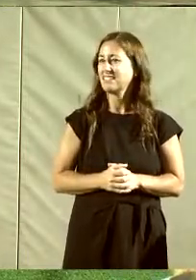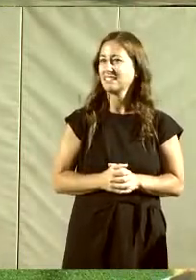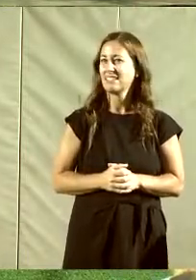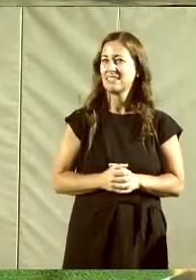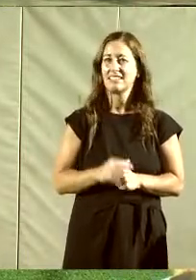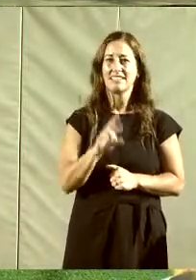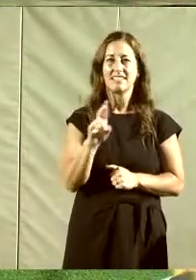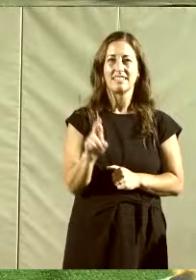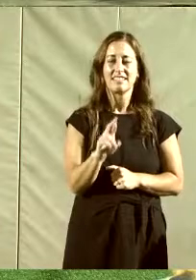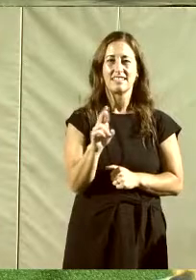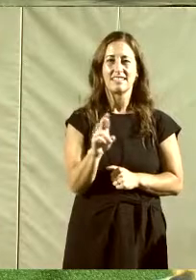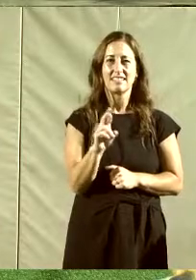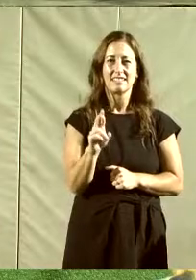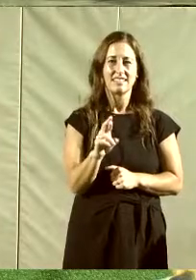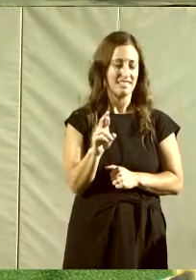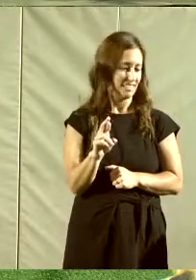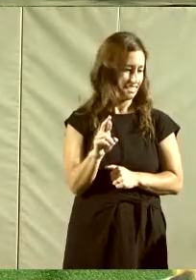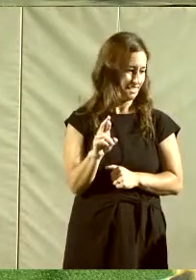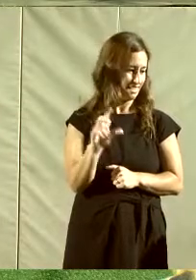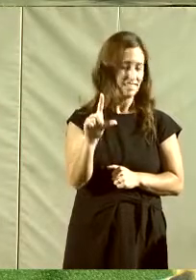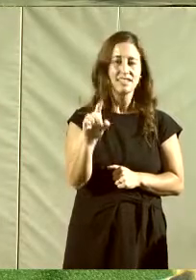Raphael Elijah Lerma.